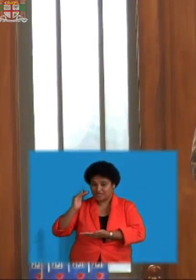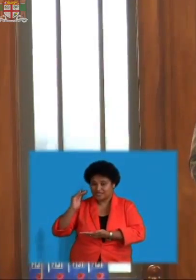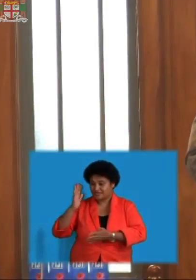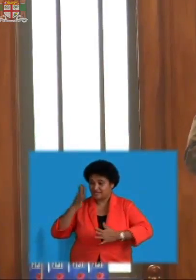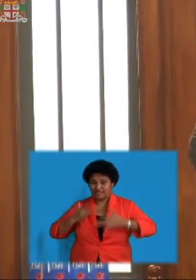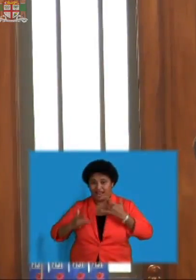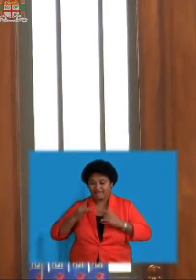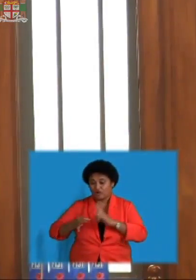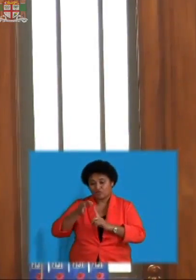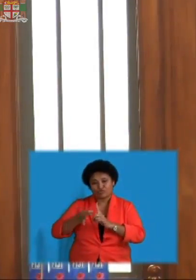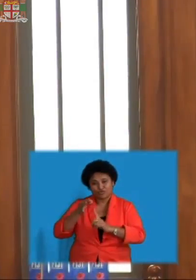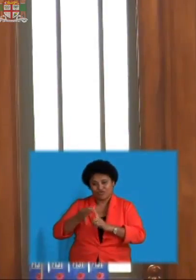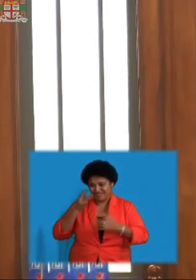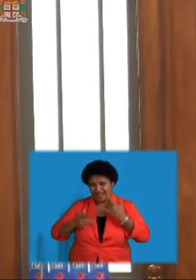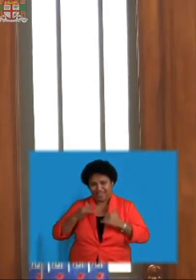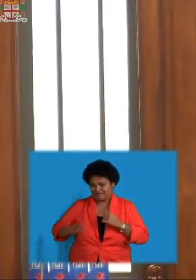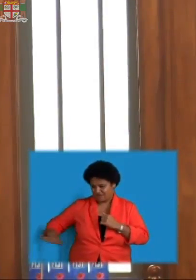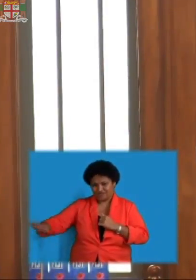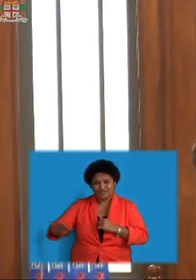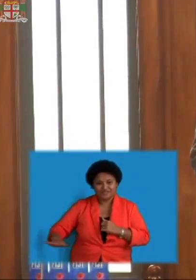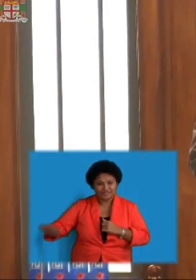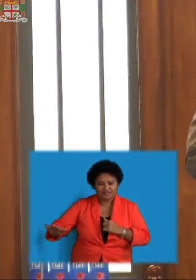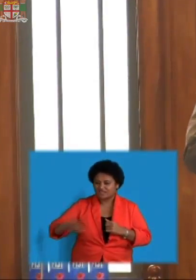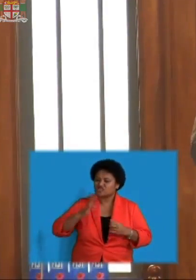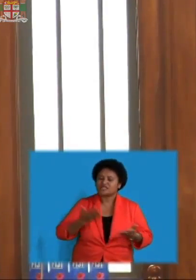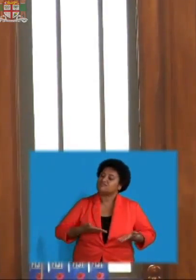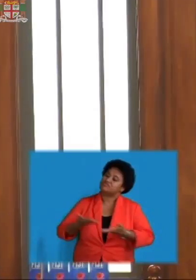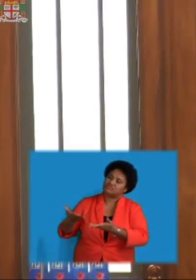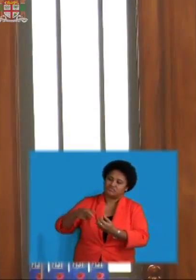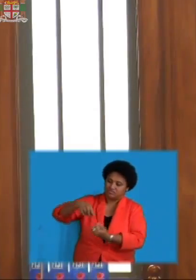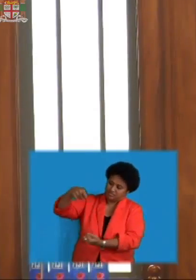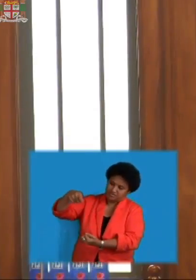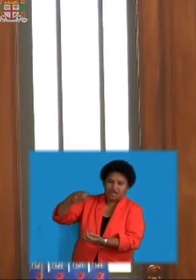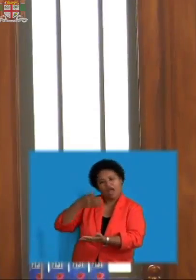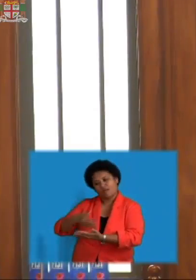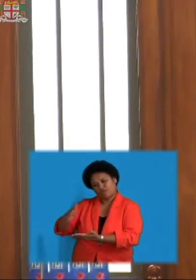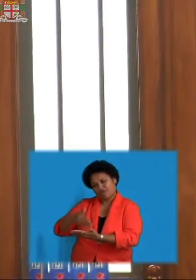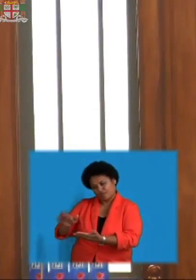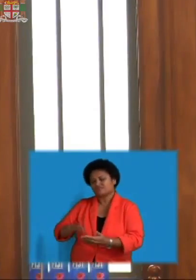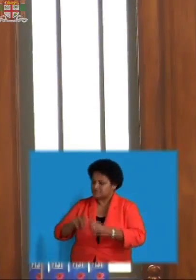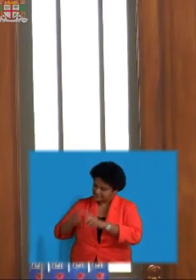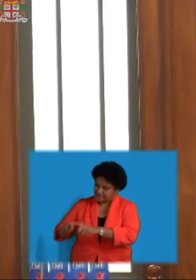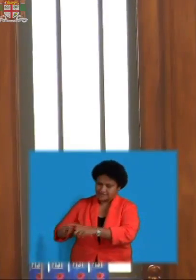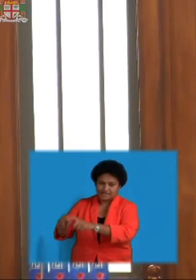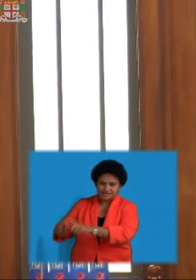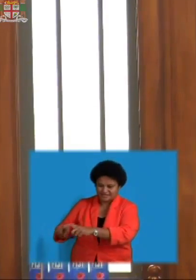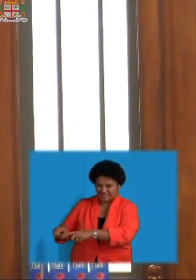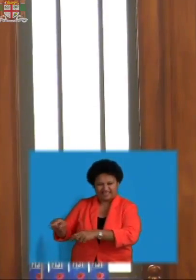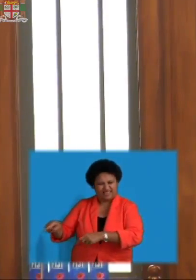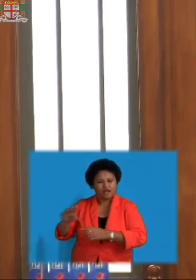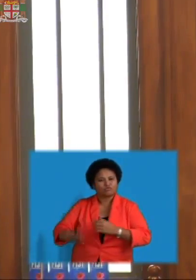there. All what they do is issue them approval notice, but they continue to live in these squalid